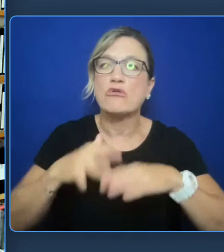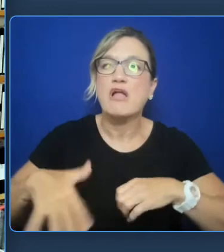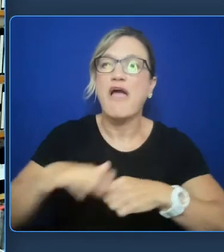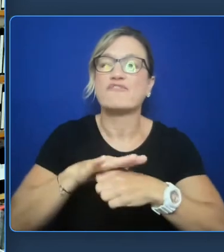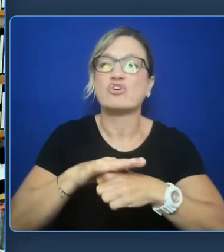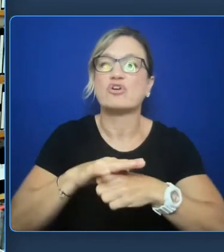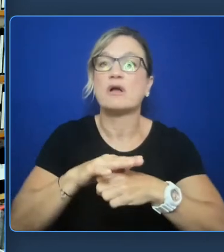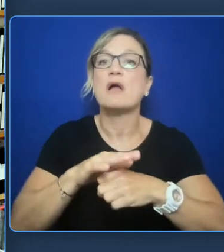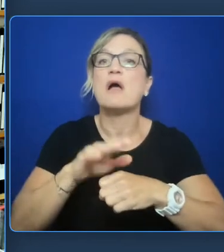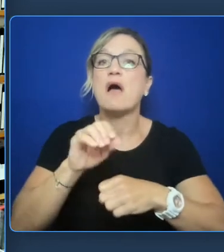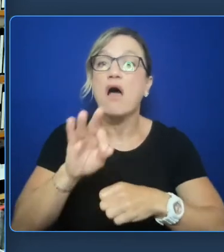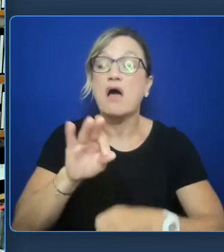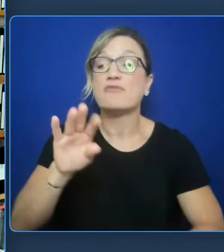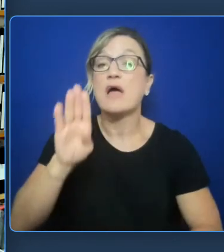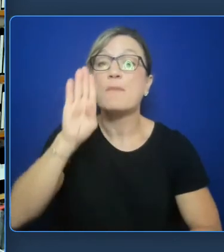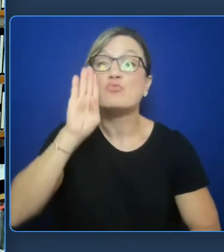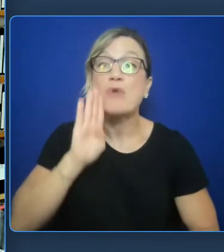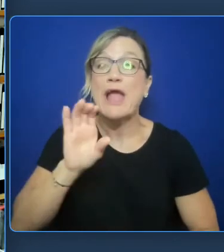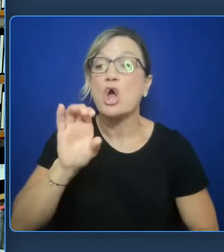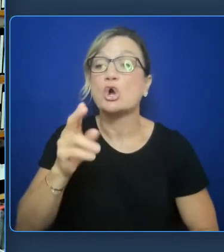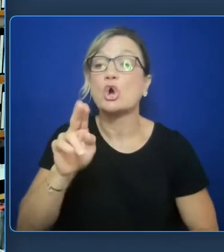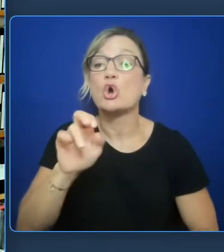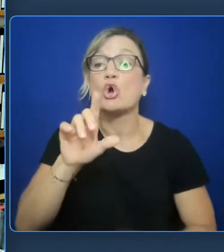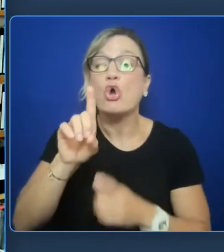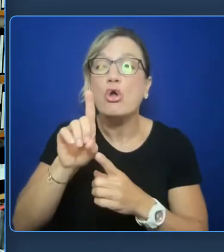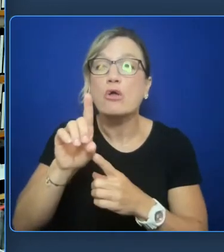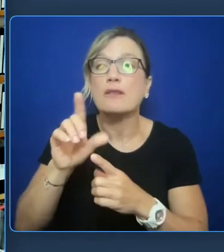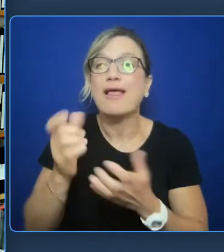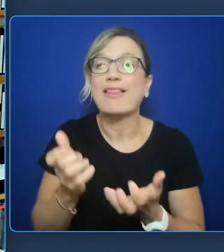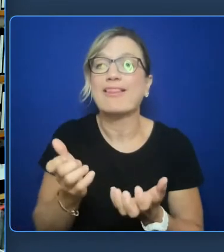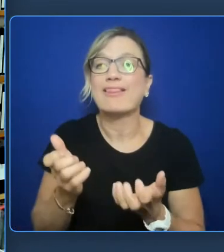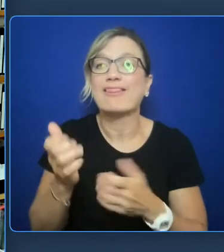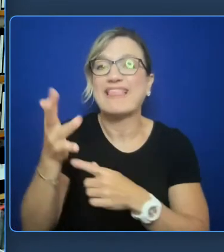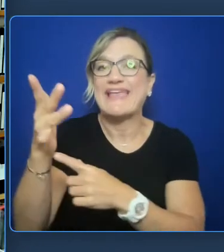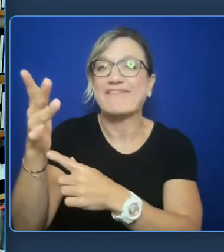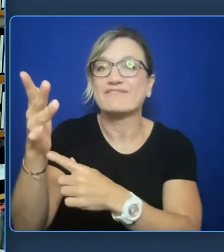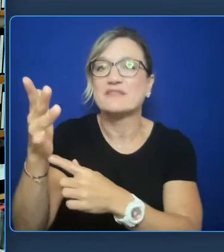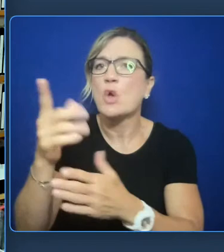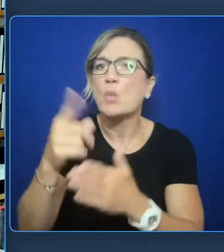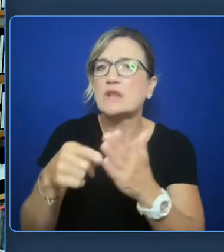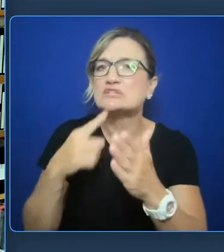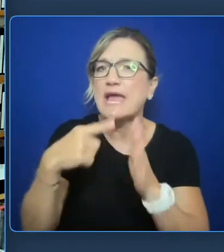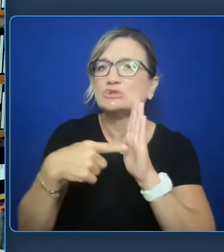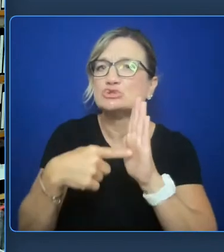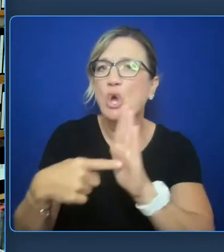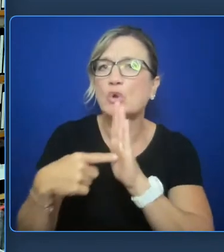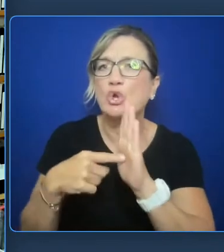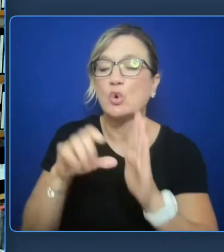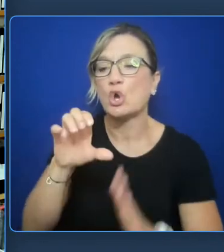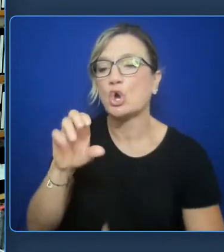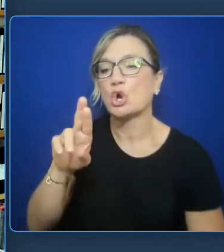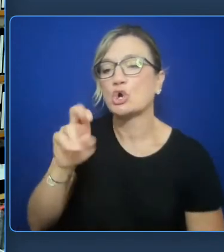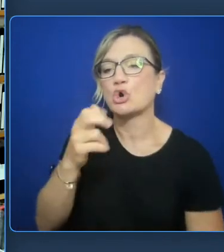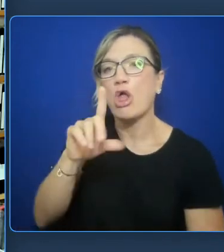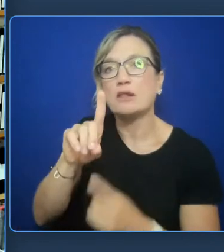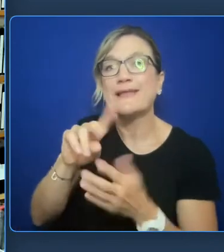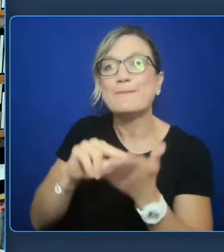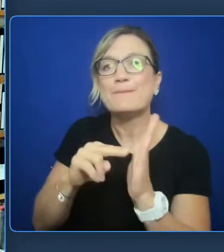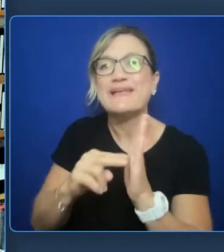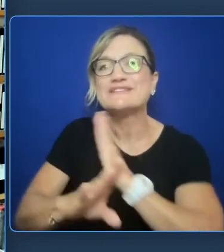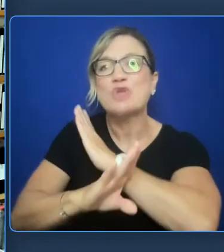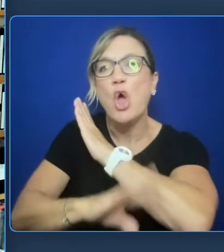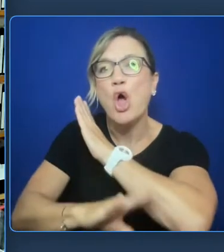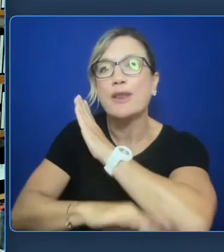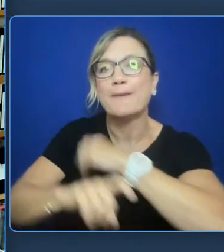curled leaves. What does that tell you? What does that show you, I should say? It shows you that it's